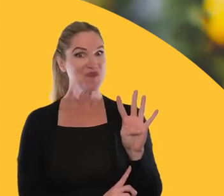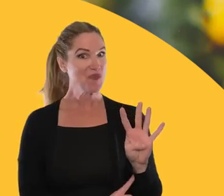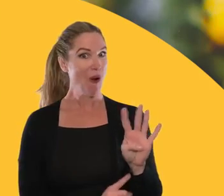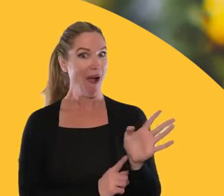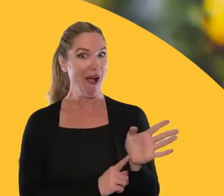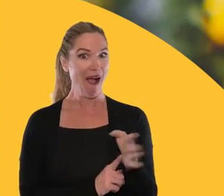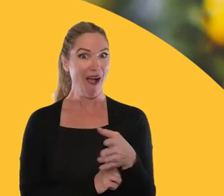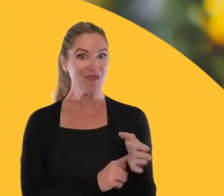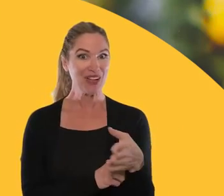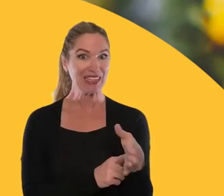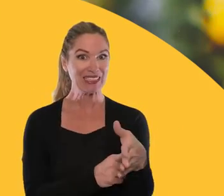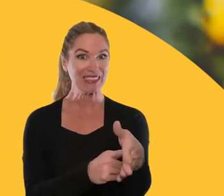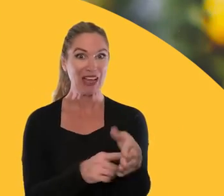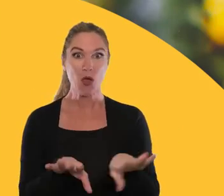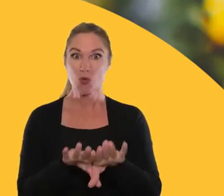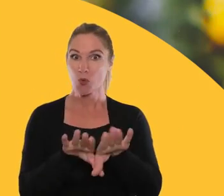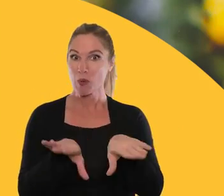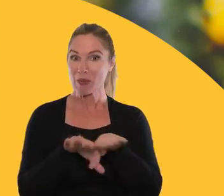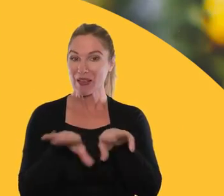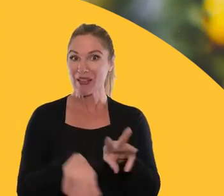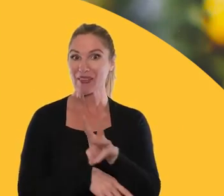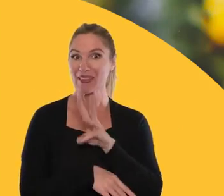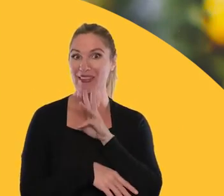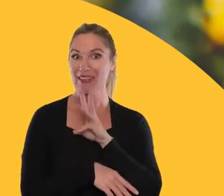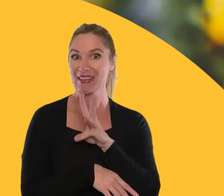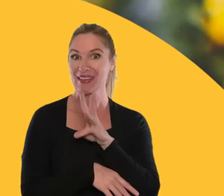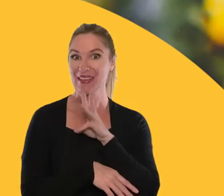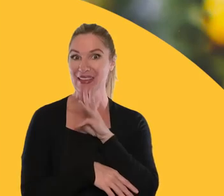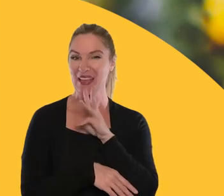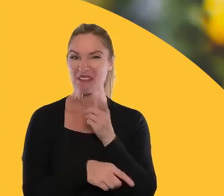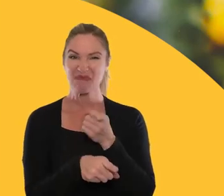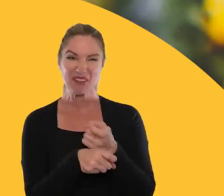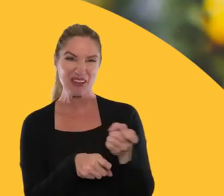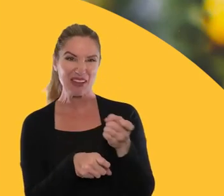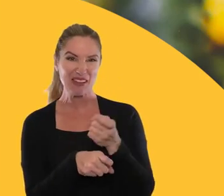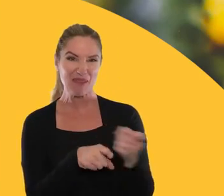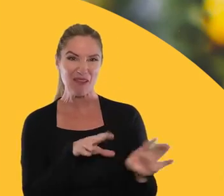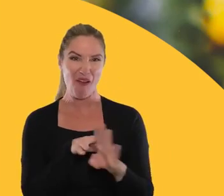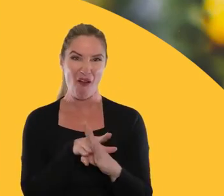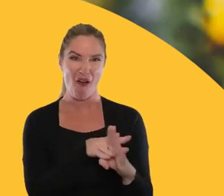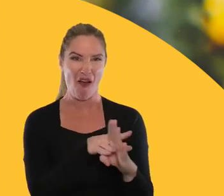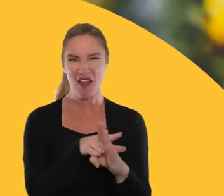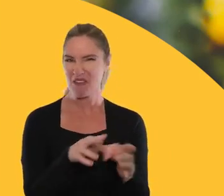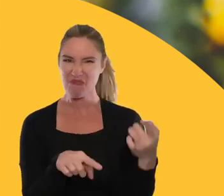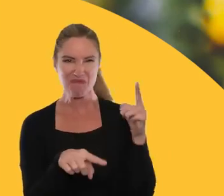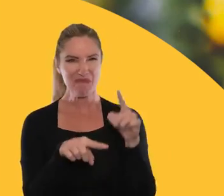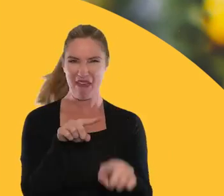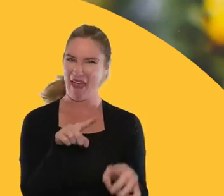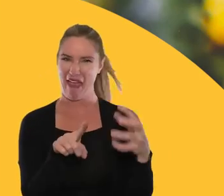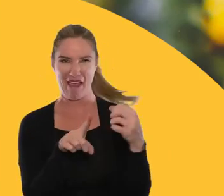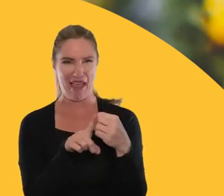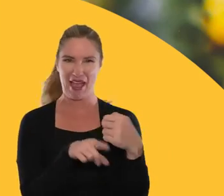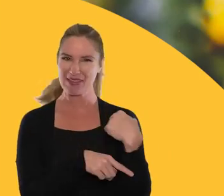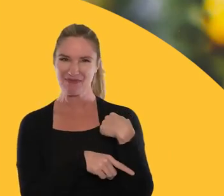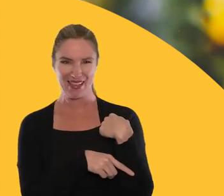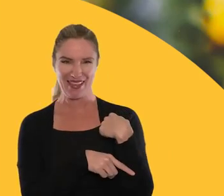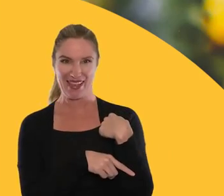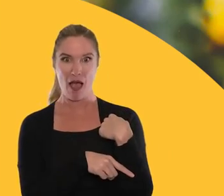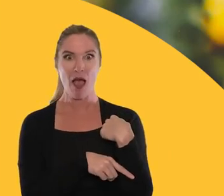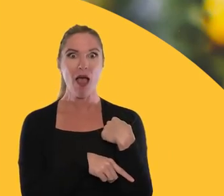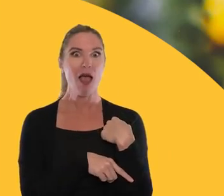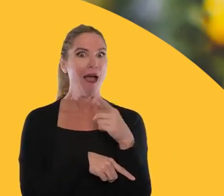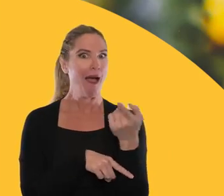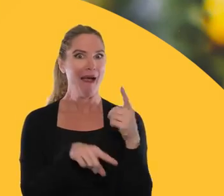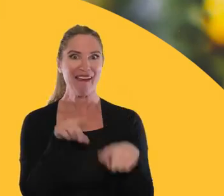1, 2, 3, 4. 4 little fish swimming in the sea, teasing Mr. Shark, "You